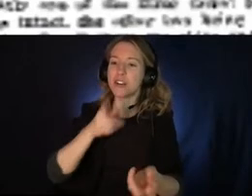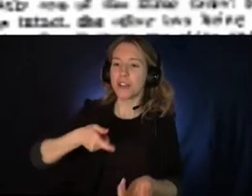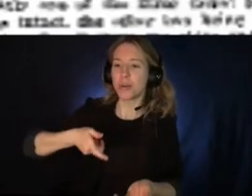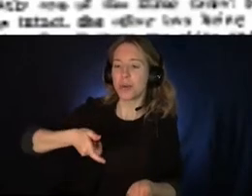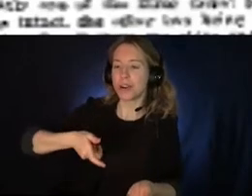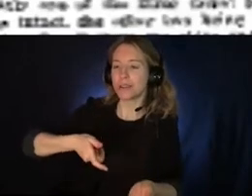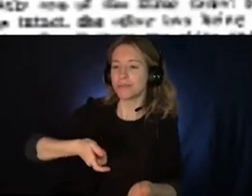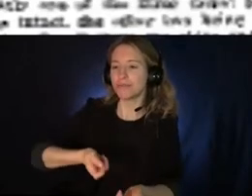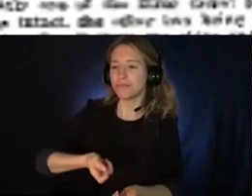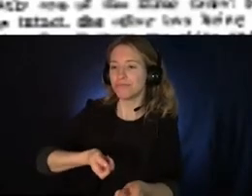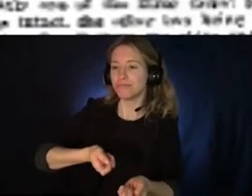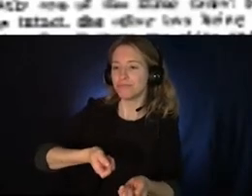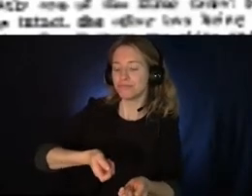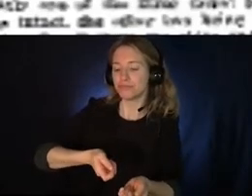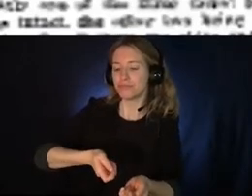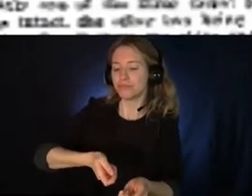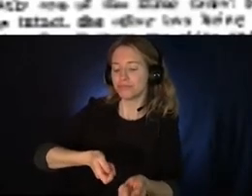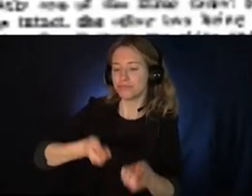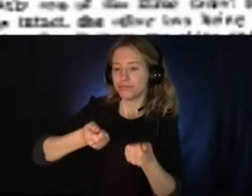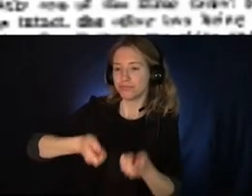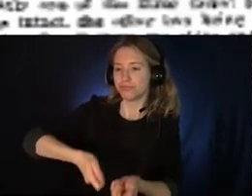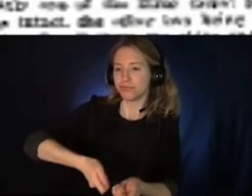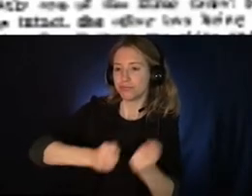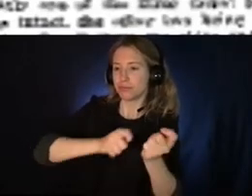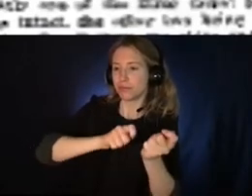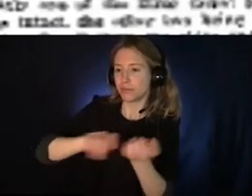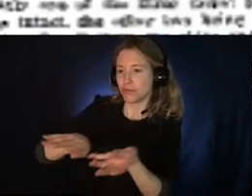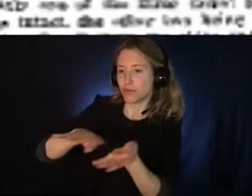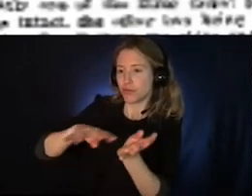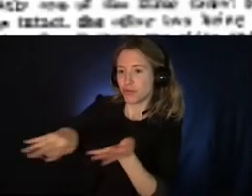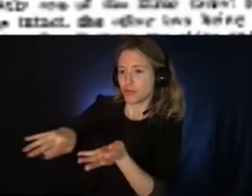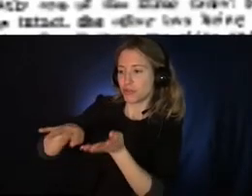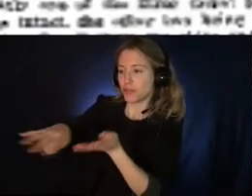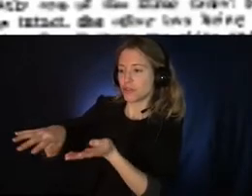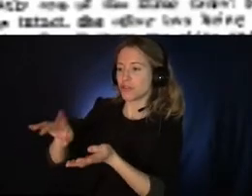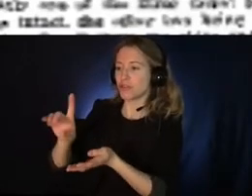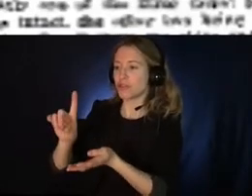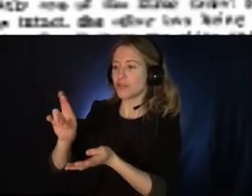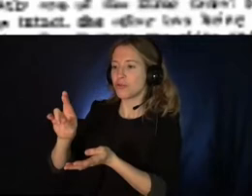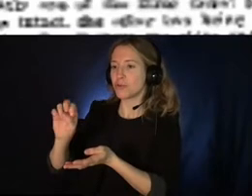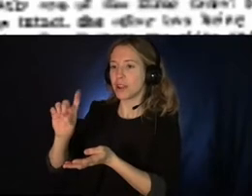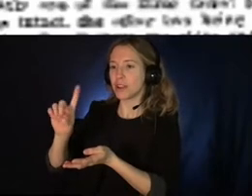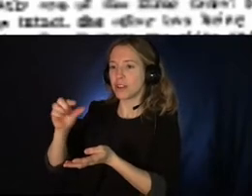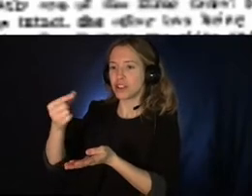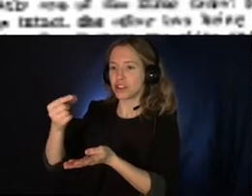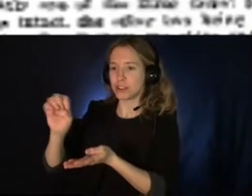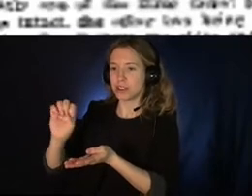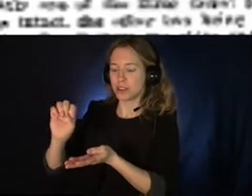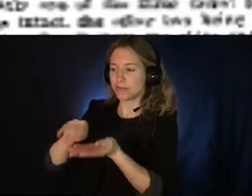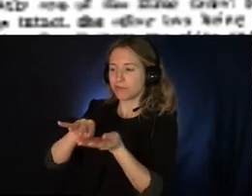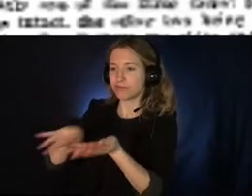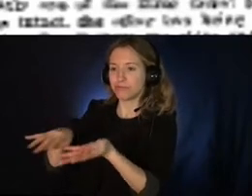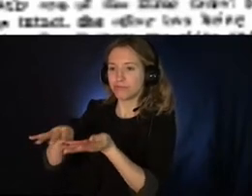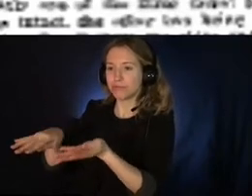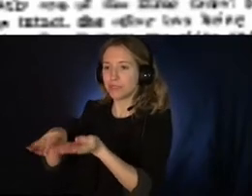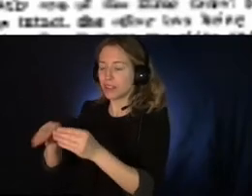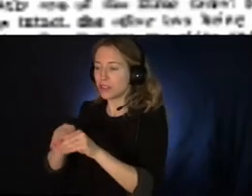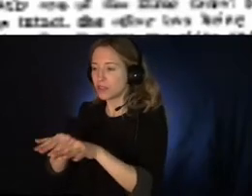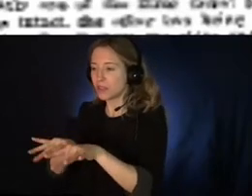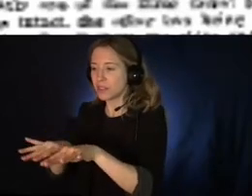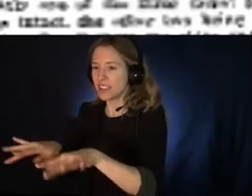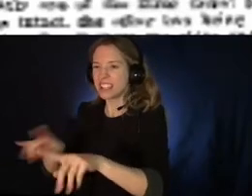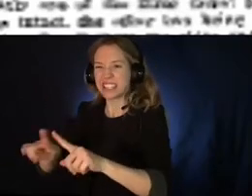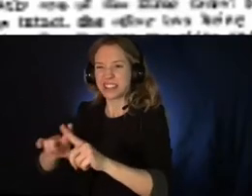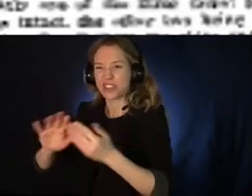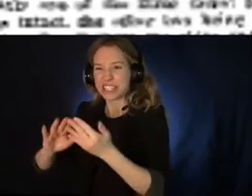and cities as they began to grow and expand. And when they did so, there was these